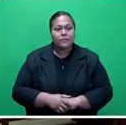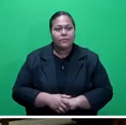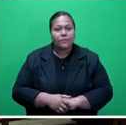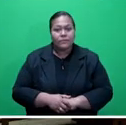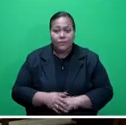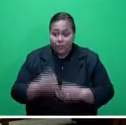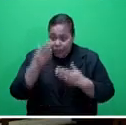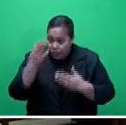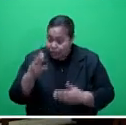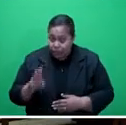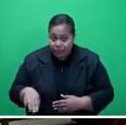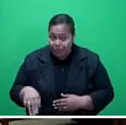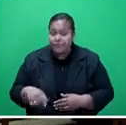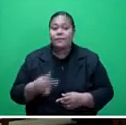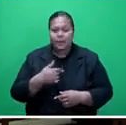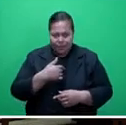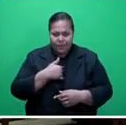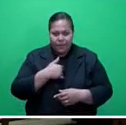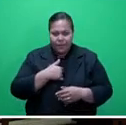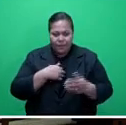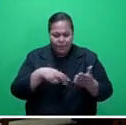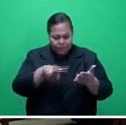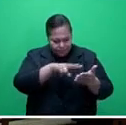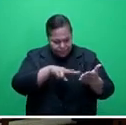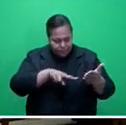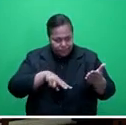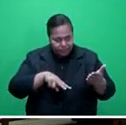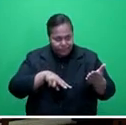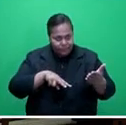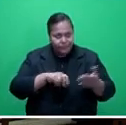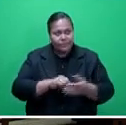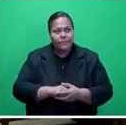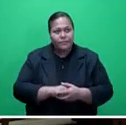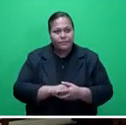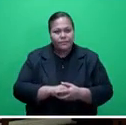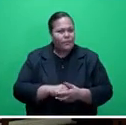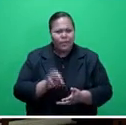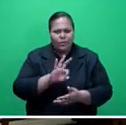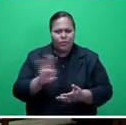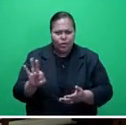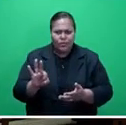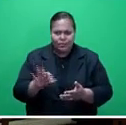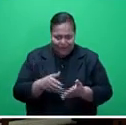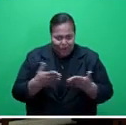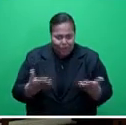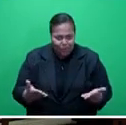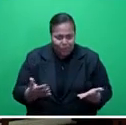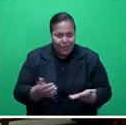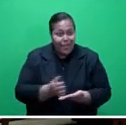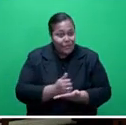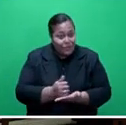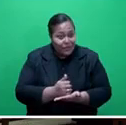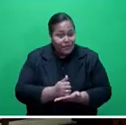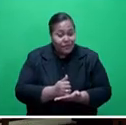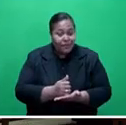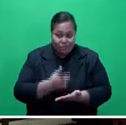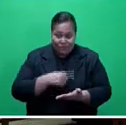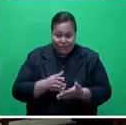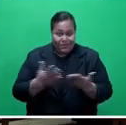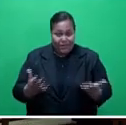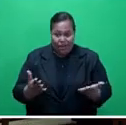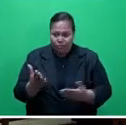members, I will look into this. I won't act on it immediately because it's just come up all of a sudden